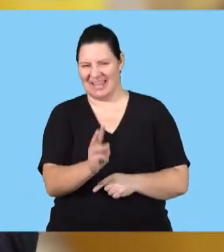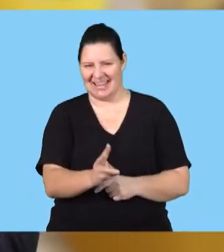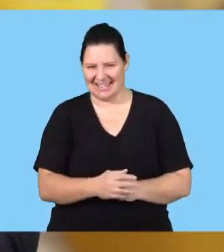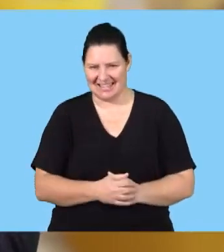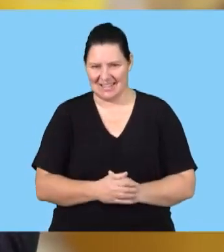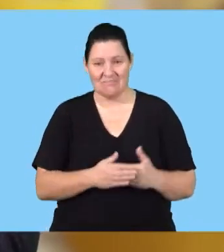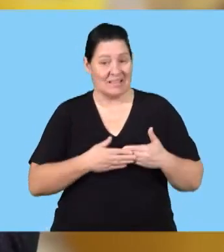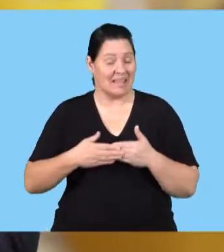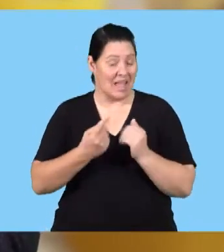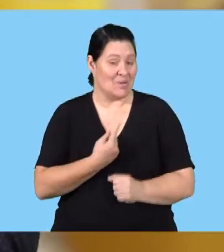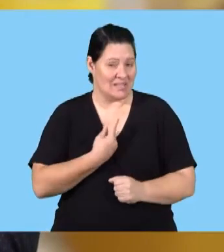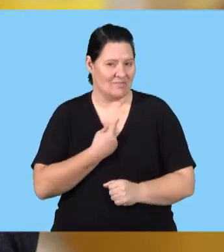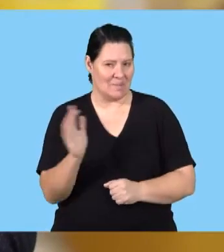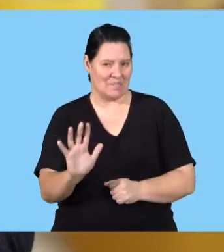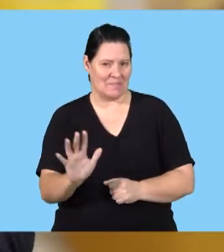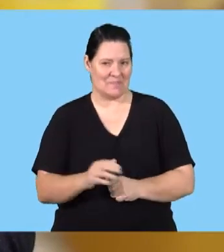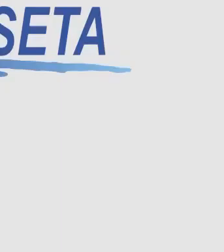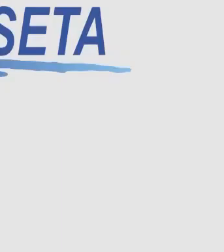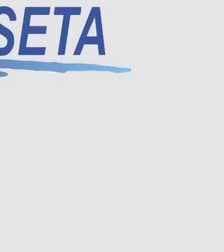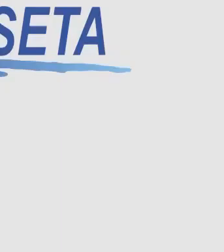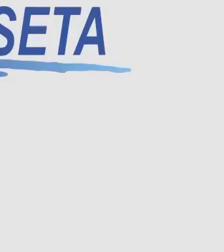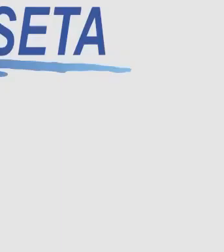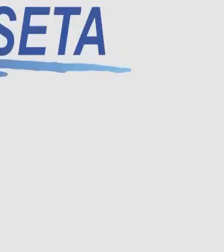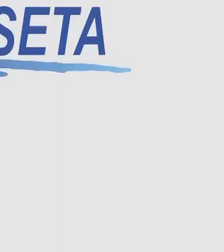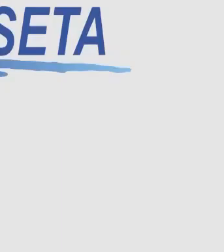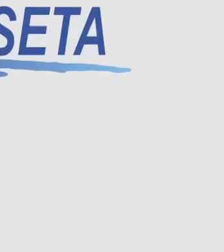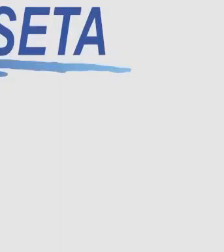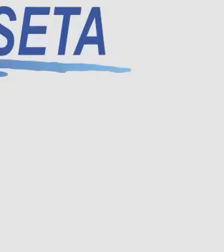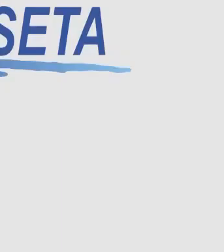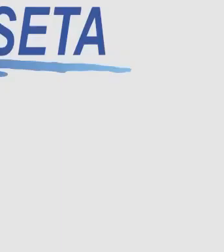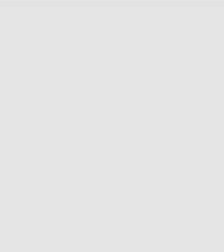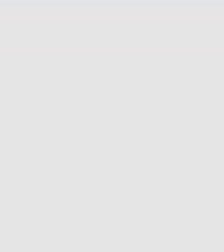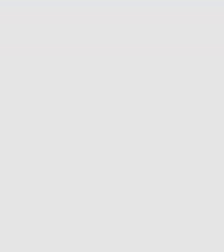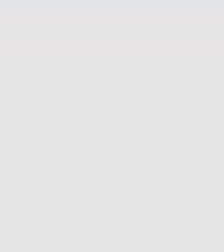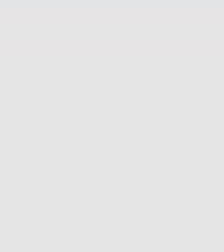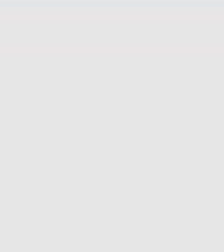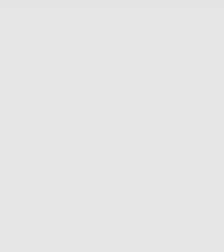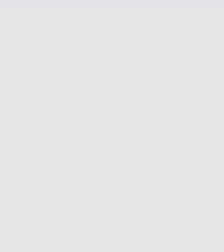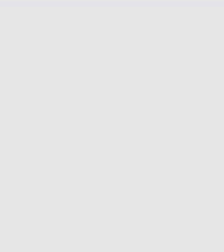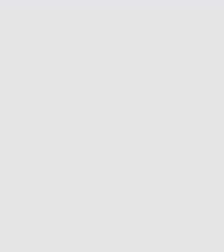again next time. Please take good care and goodbye.